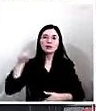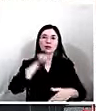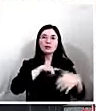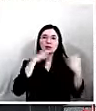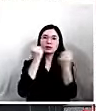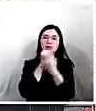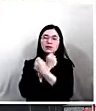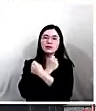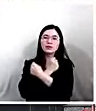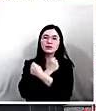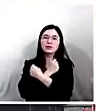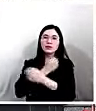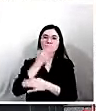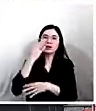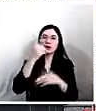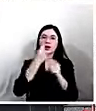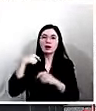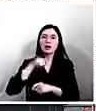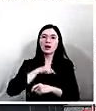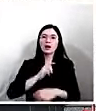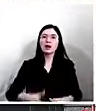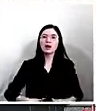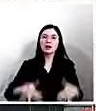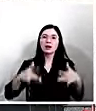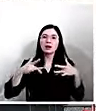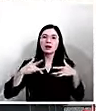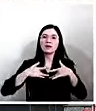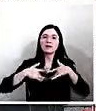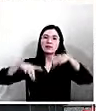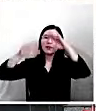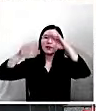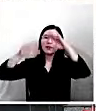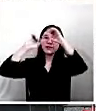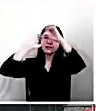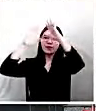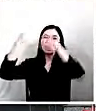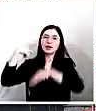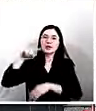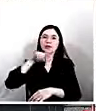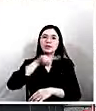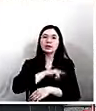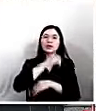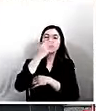Let it save our lives. Oh Father, we